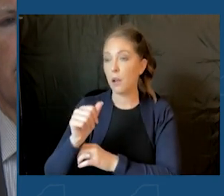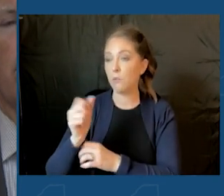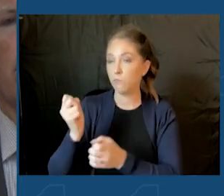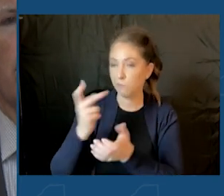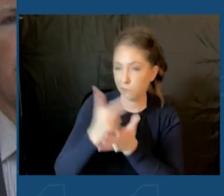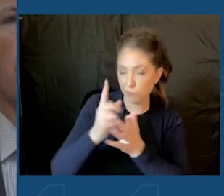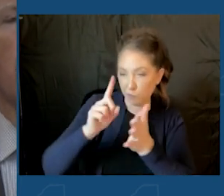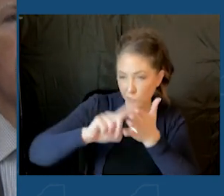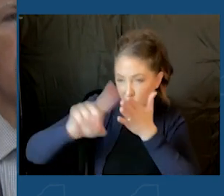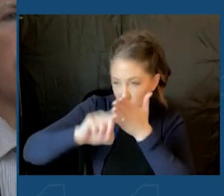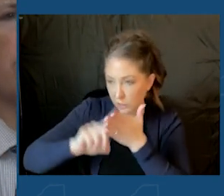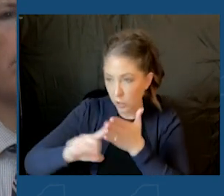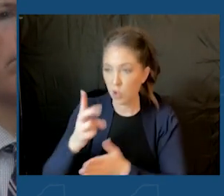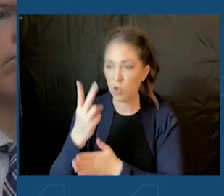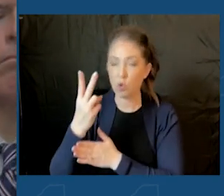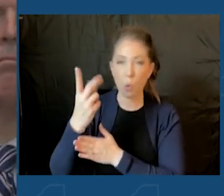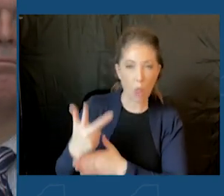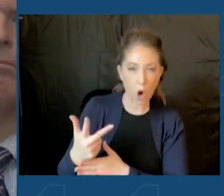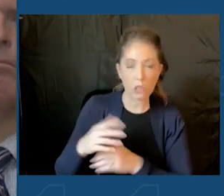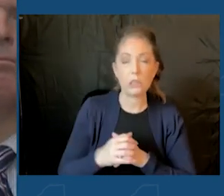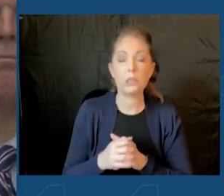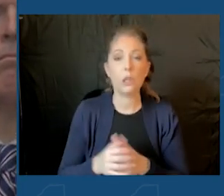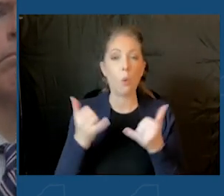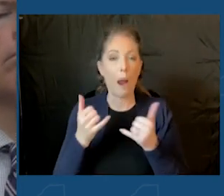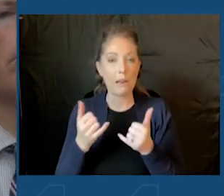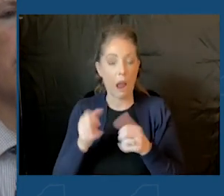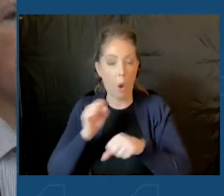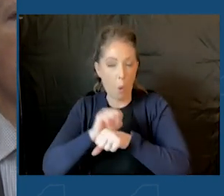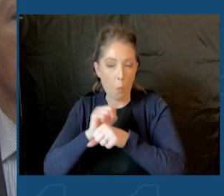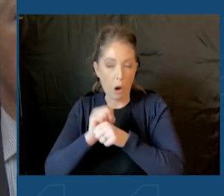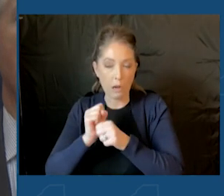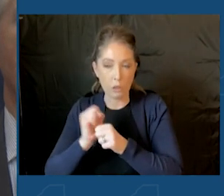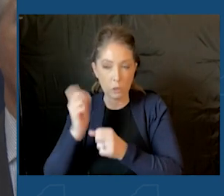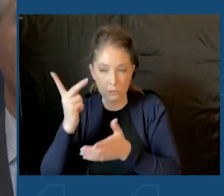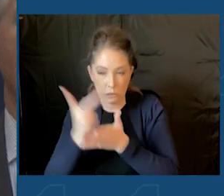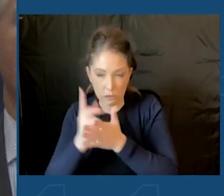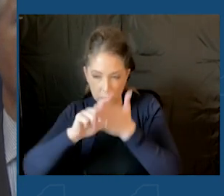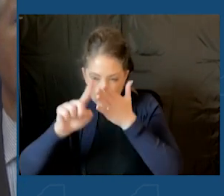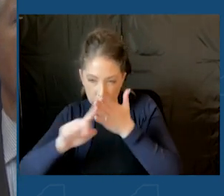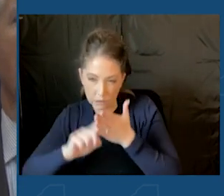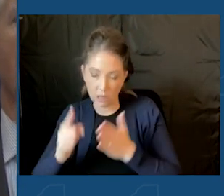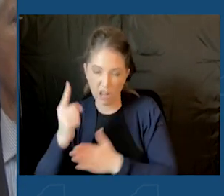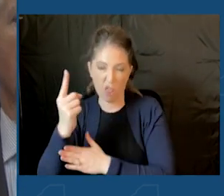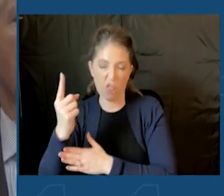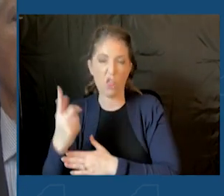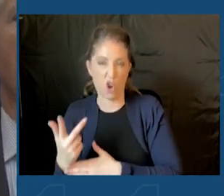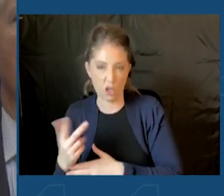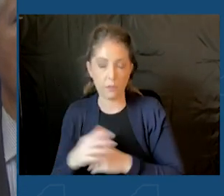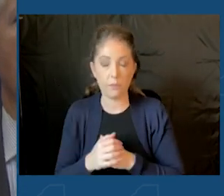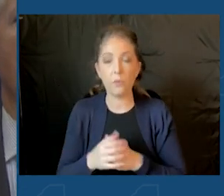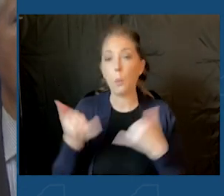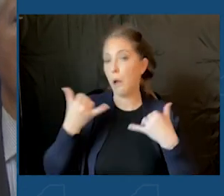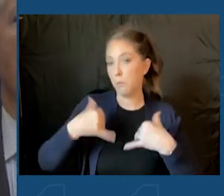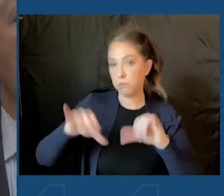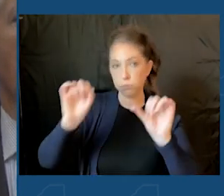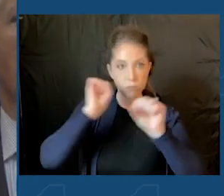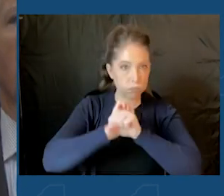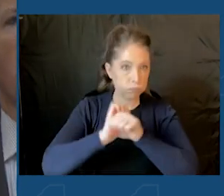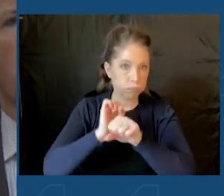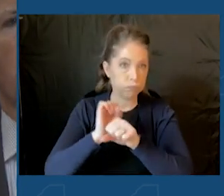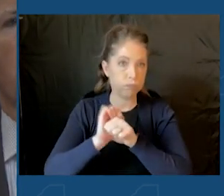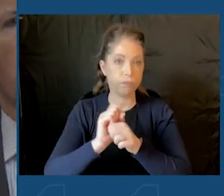and they're still working to verify that final third. So they will continue to work over the next several